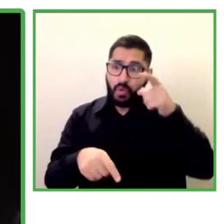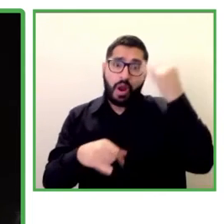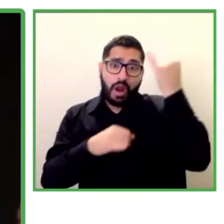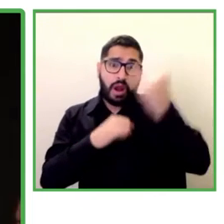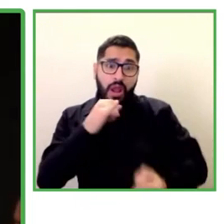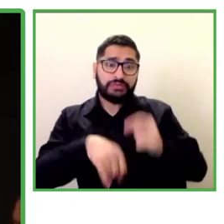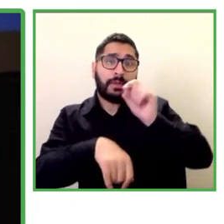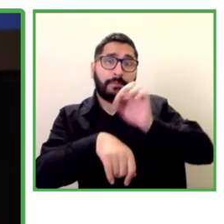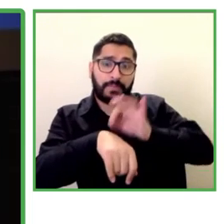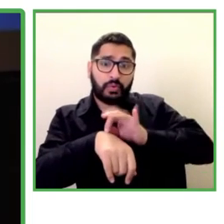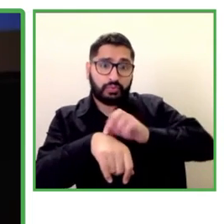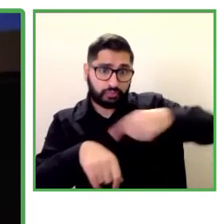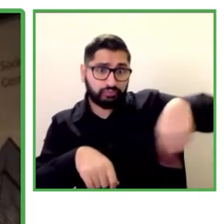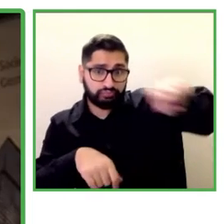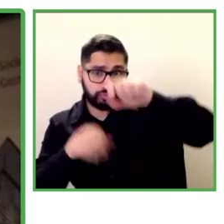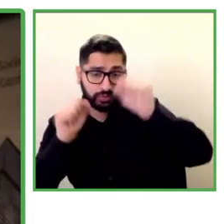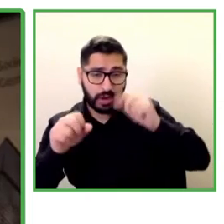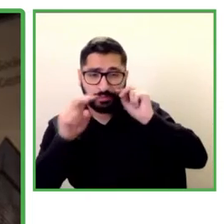you to see this video.